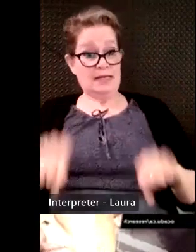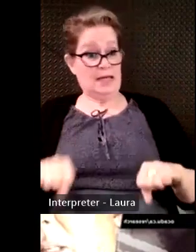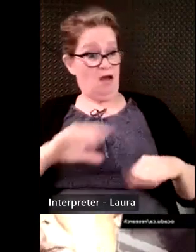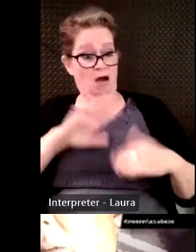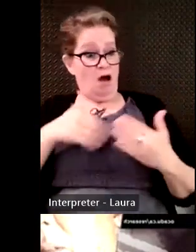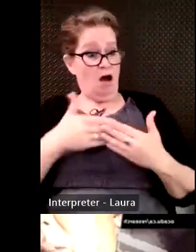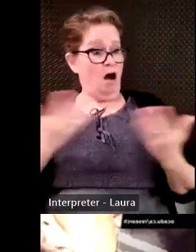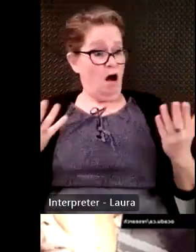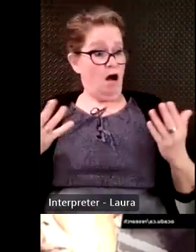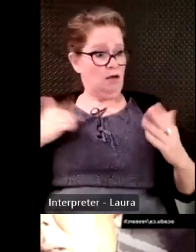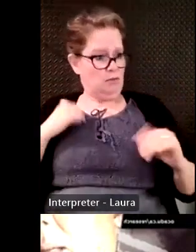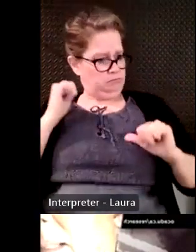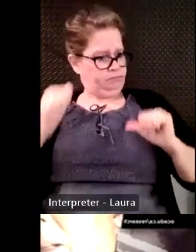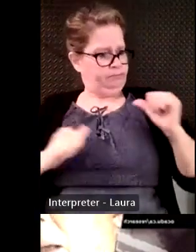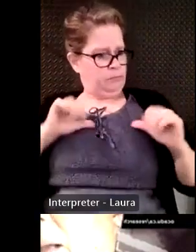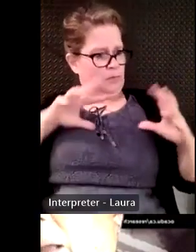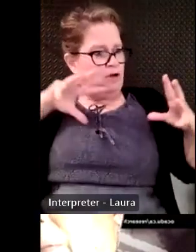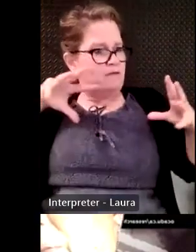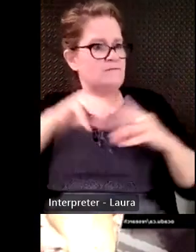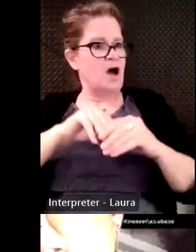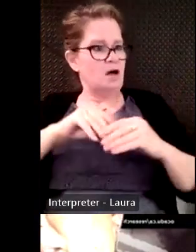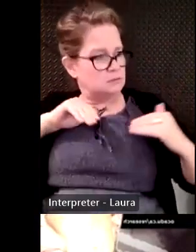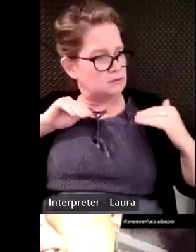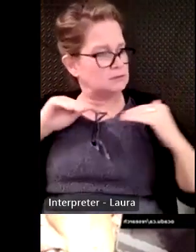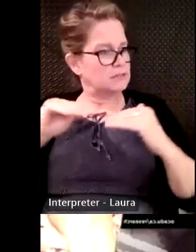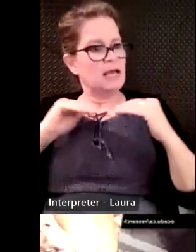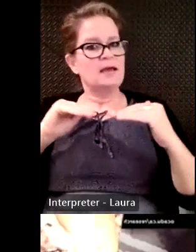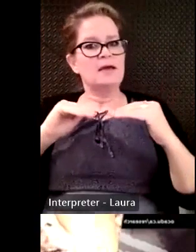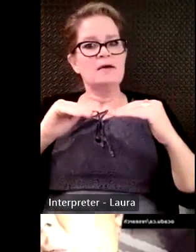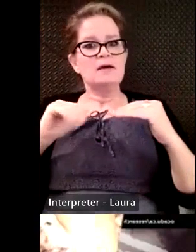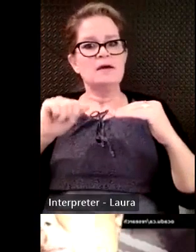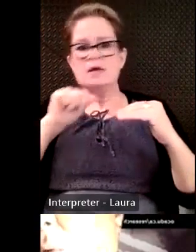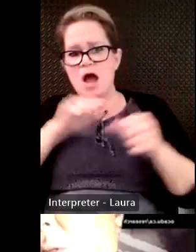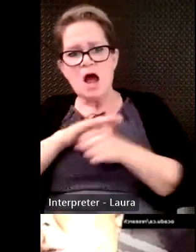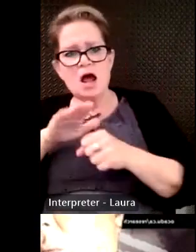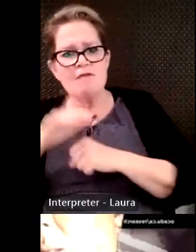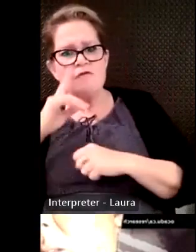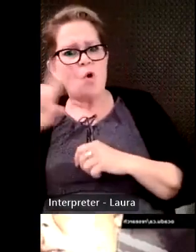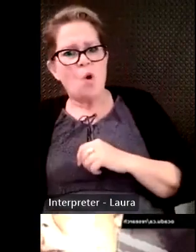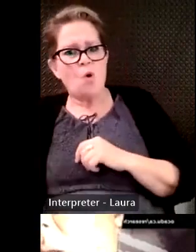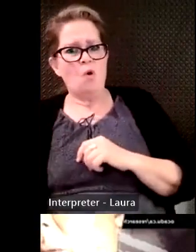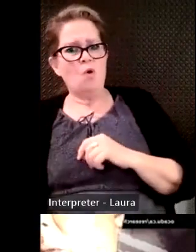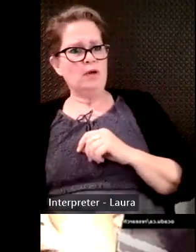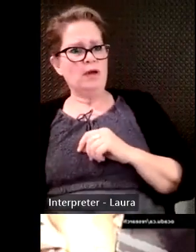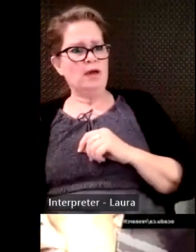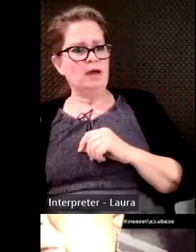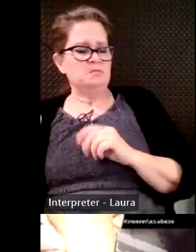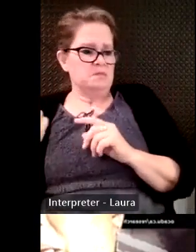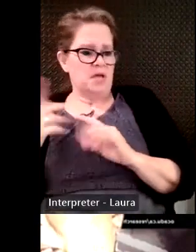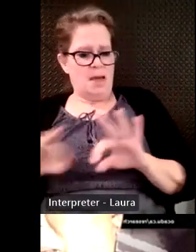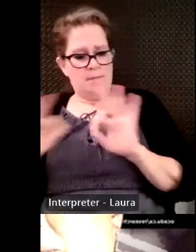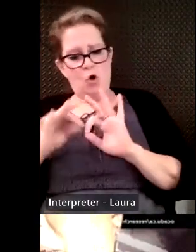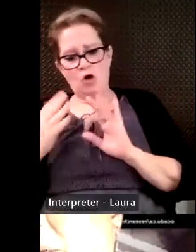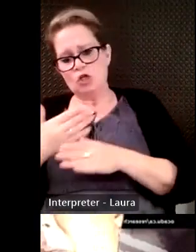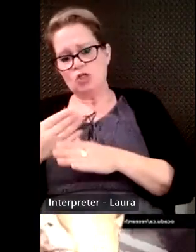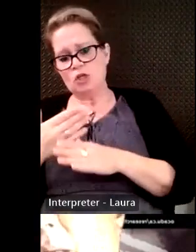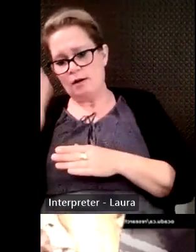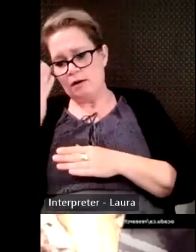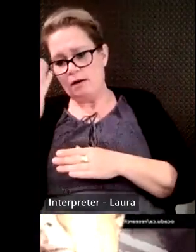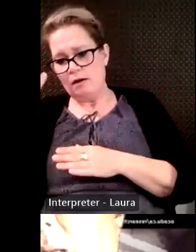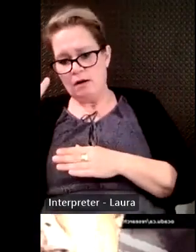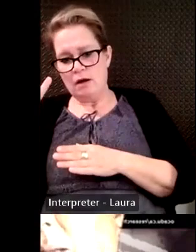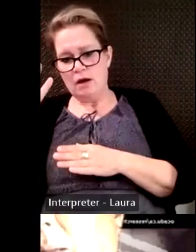access the materials. It's not enough for us to simply get to share what's important to us, though I know that many times we don't